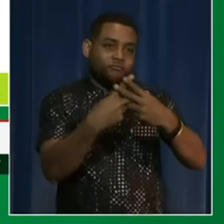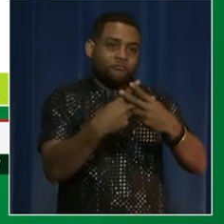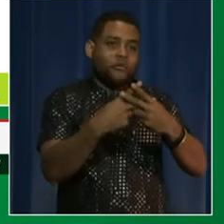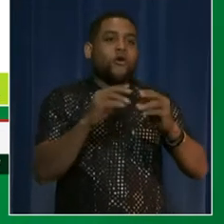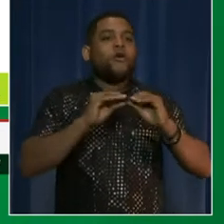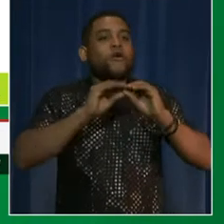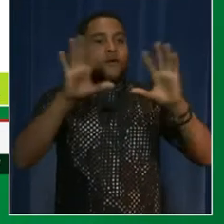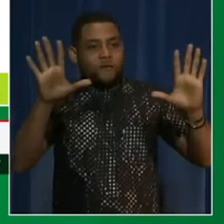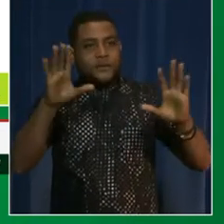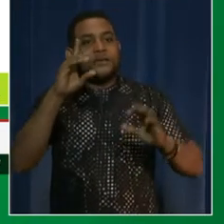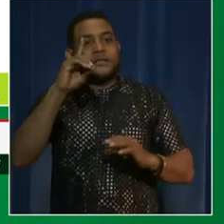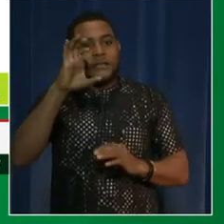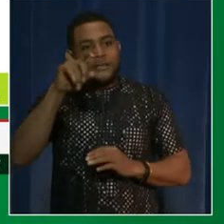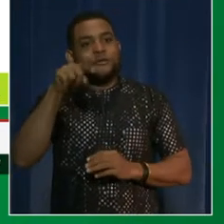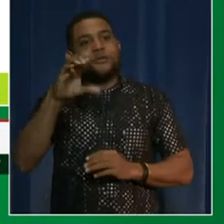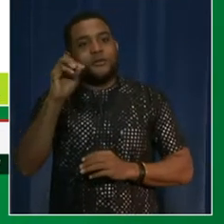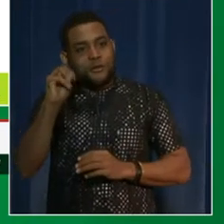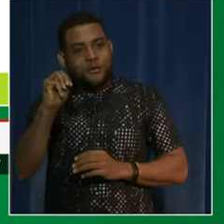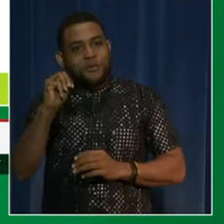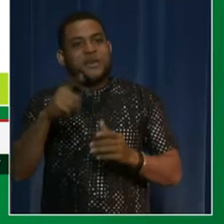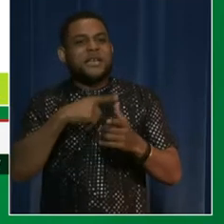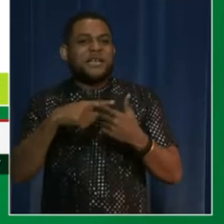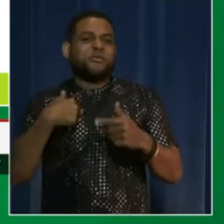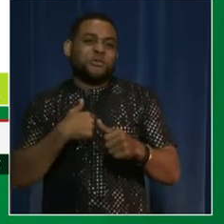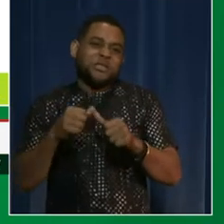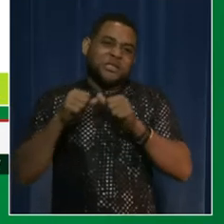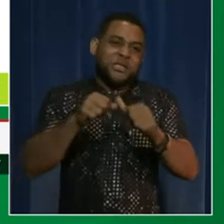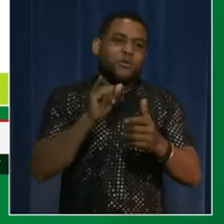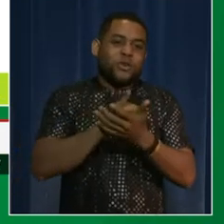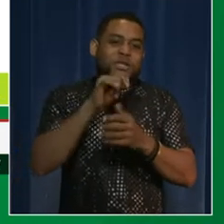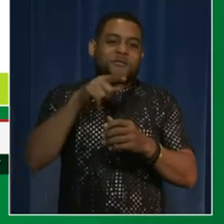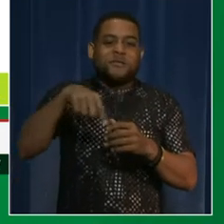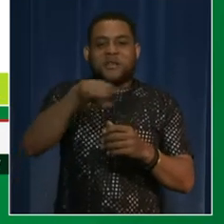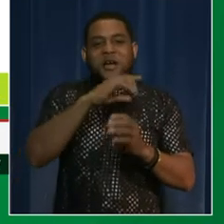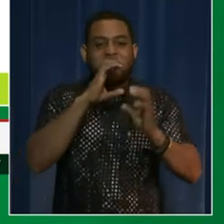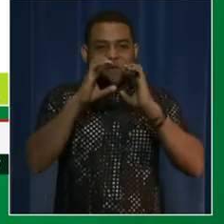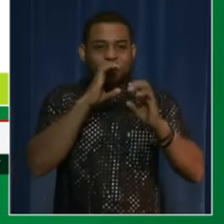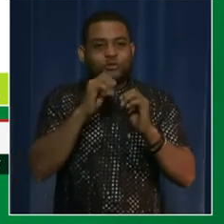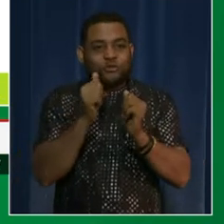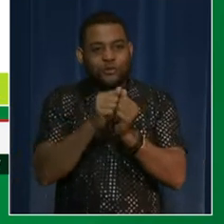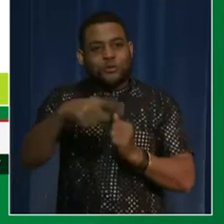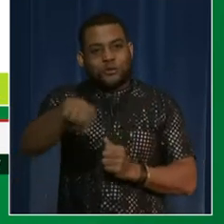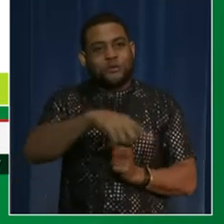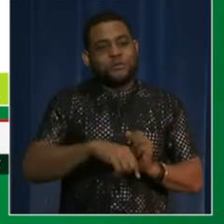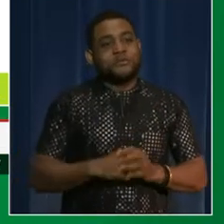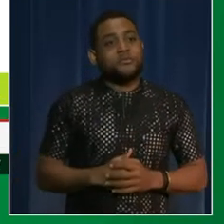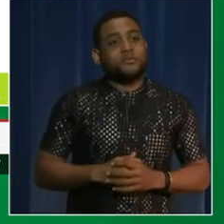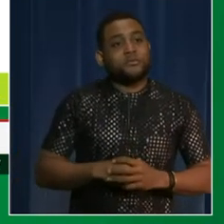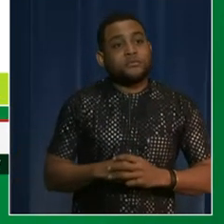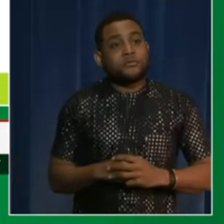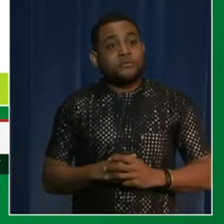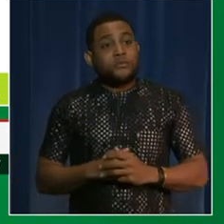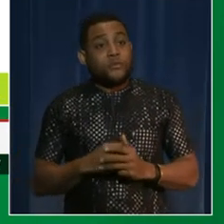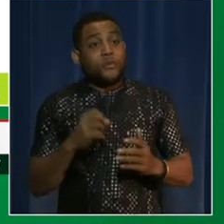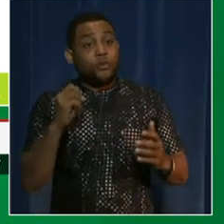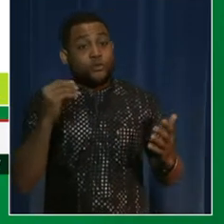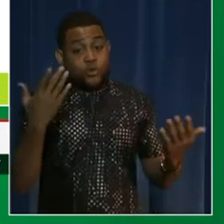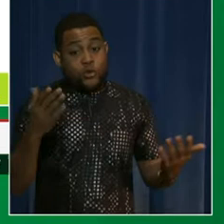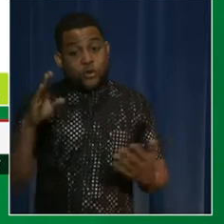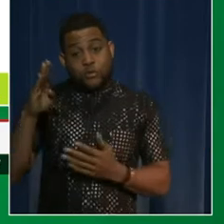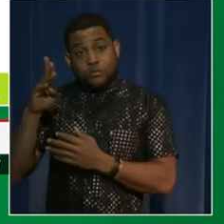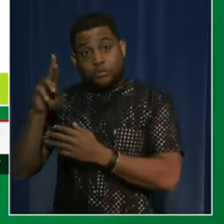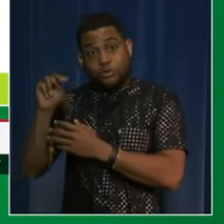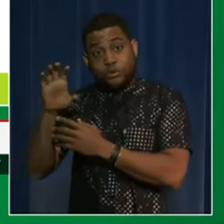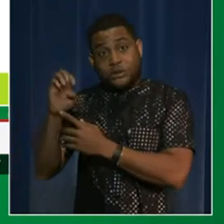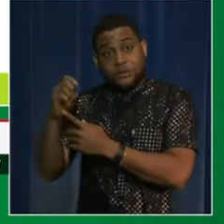be able to keep that conversation going. So with that, I want to bring Bruce back up, but before I do, I